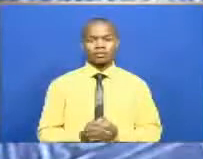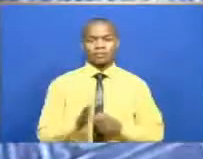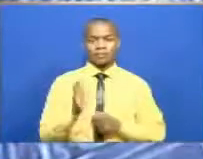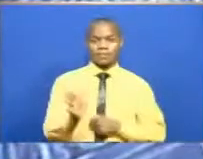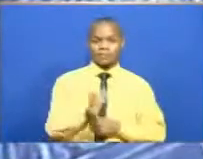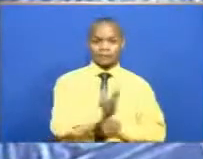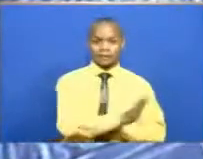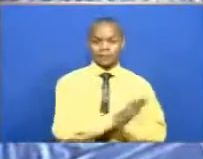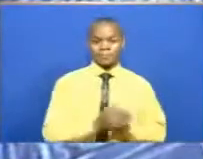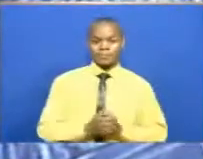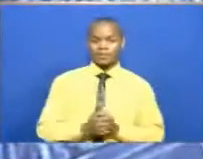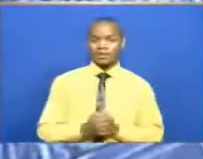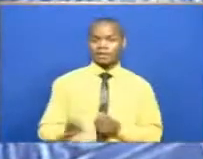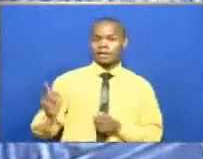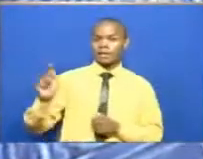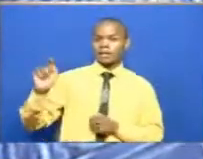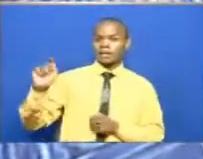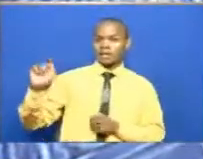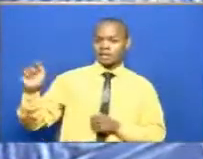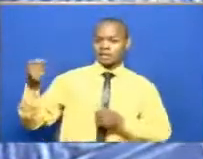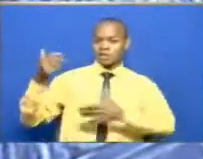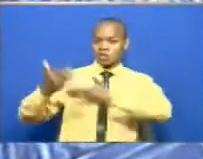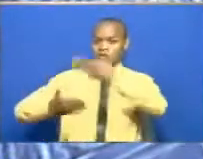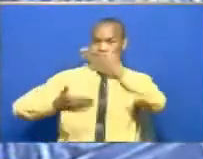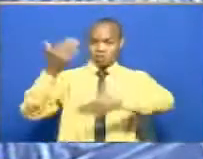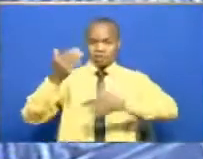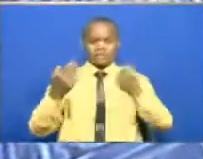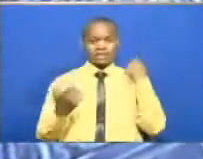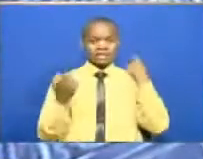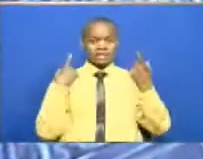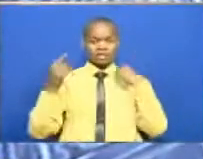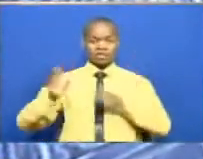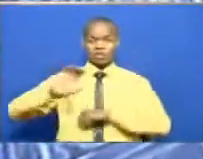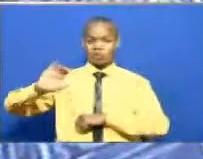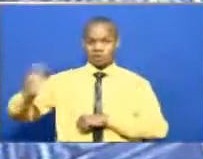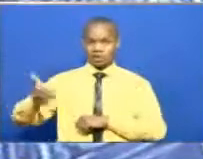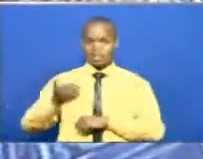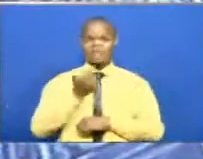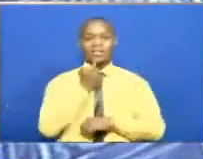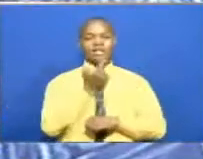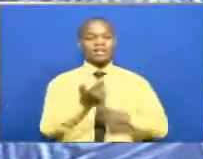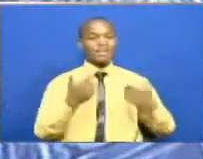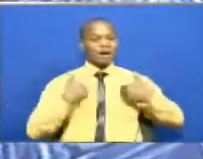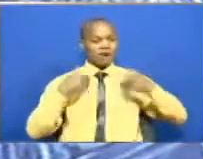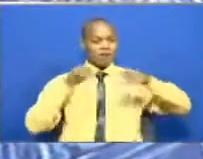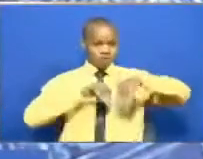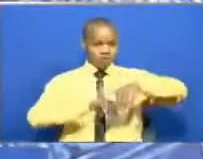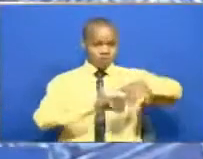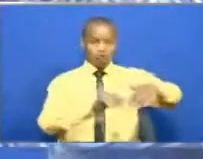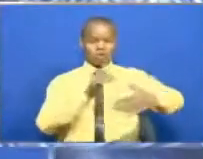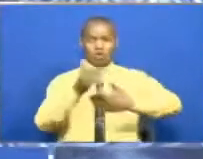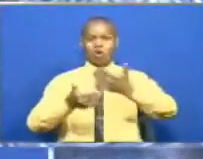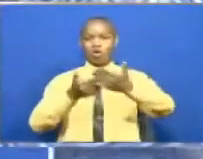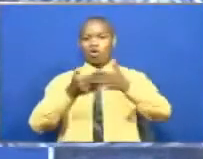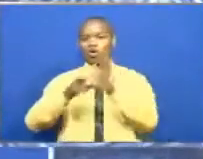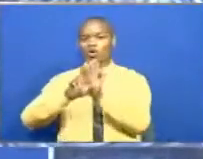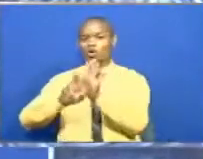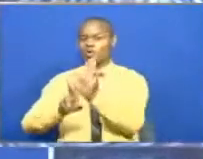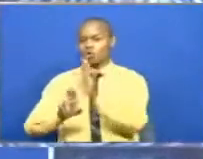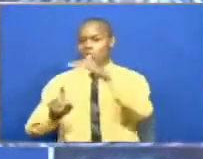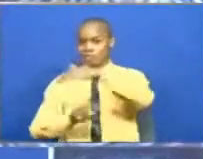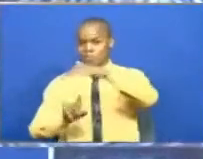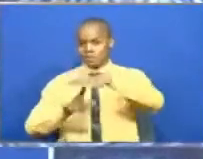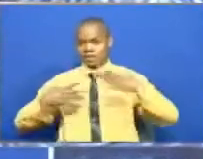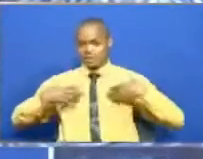And the Kenya Highlands University in Kericho County says it has complied with all the government protocols aimed at curbing